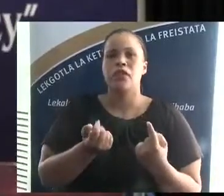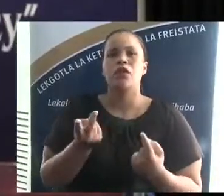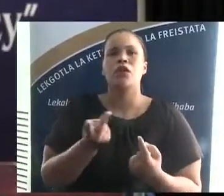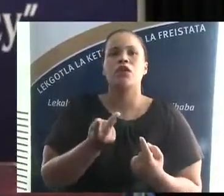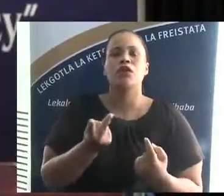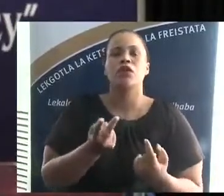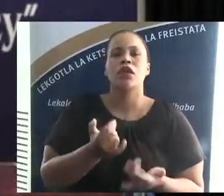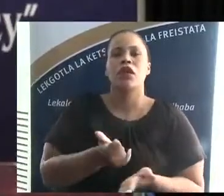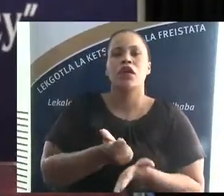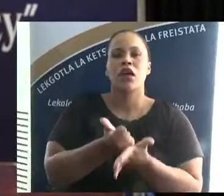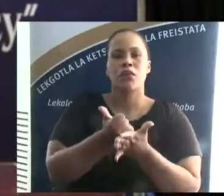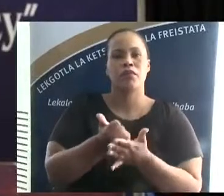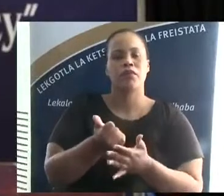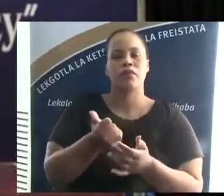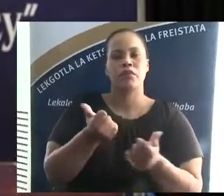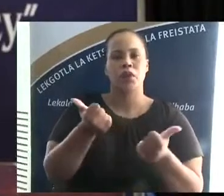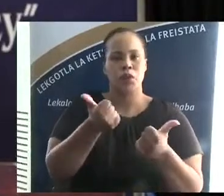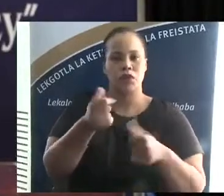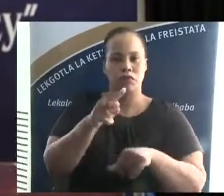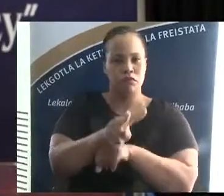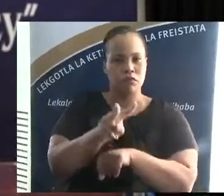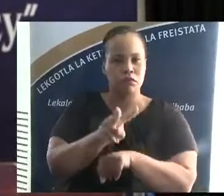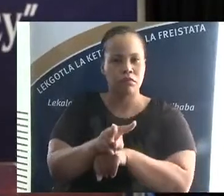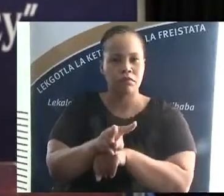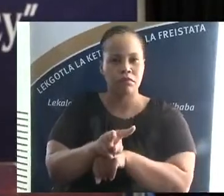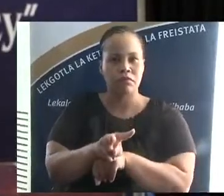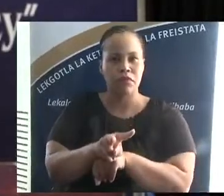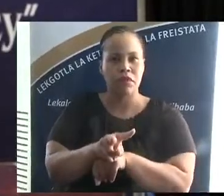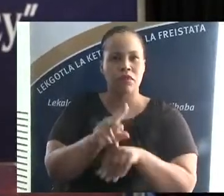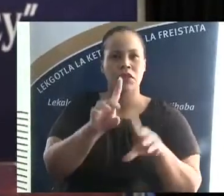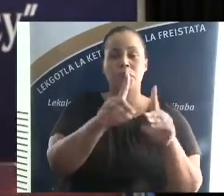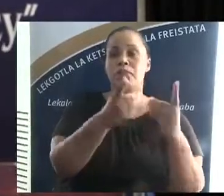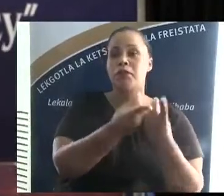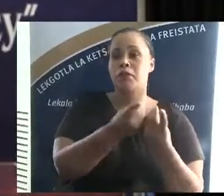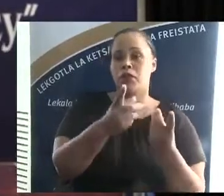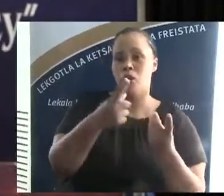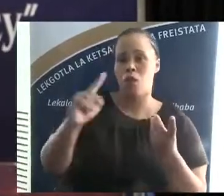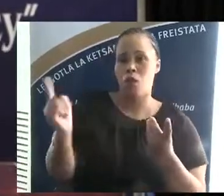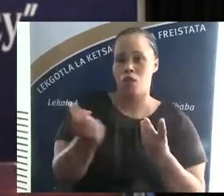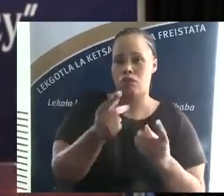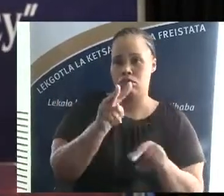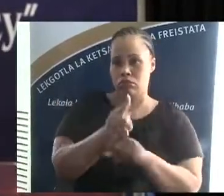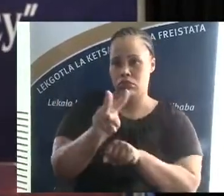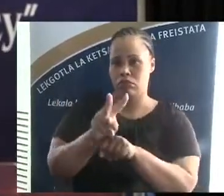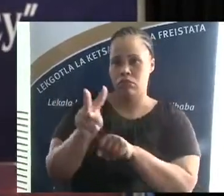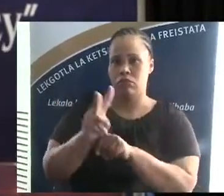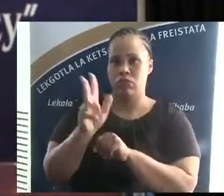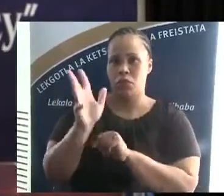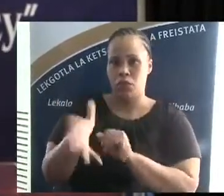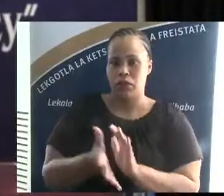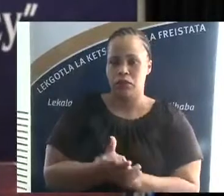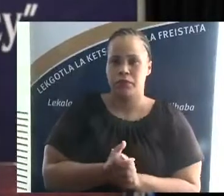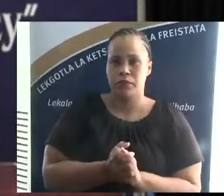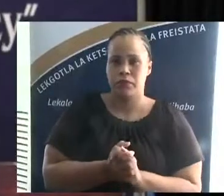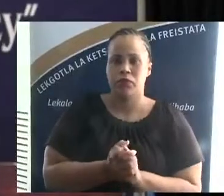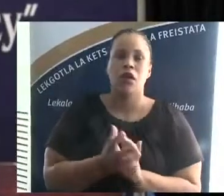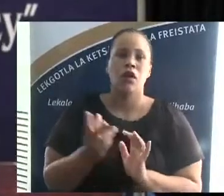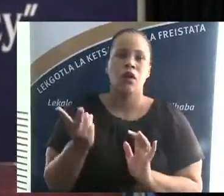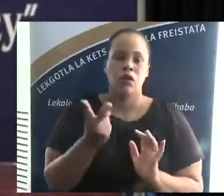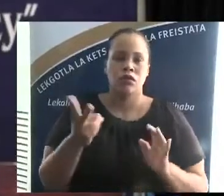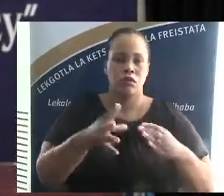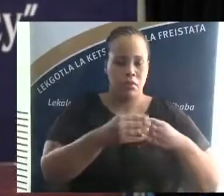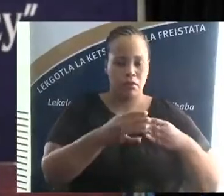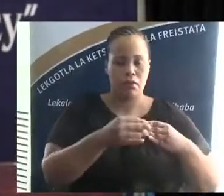good governance oversight function to all departments outside of executive authorities and members of the provincial